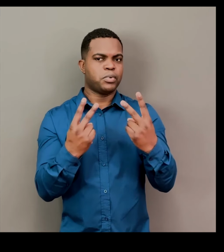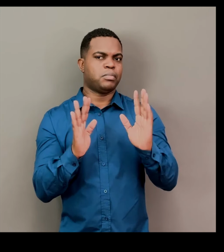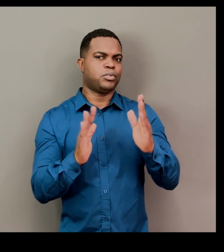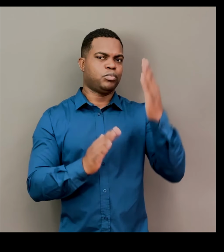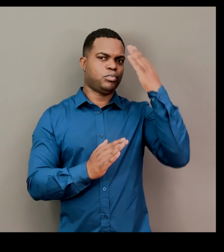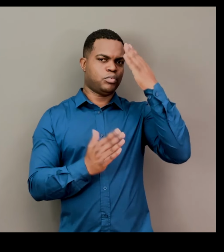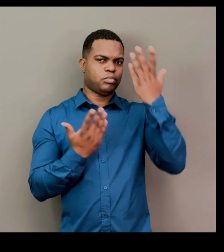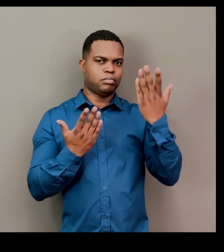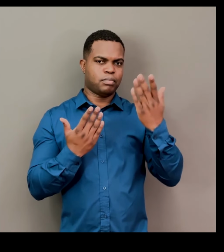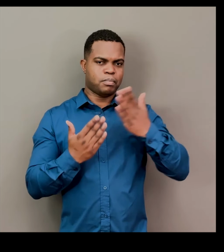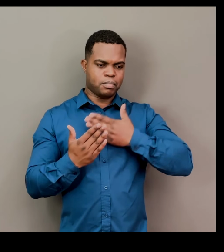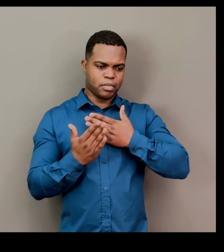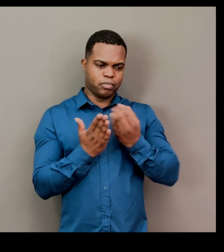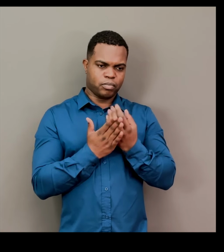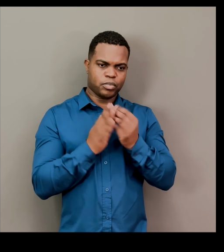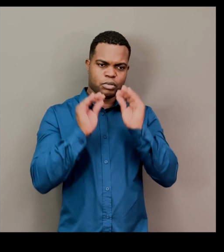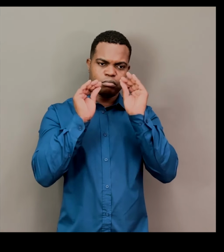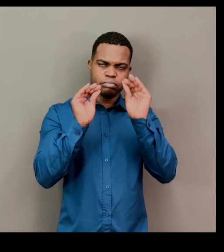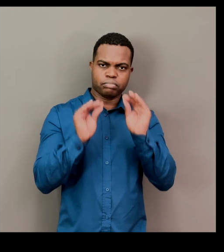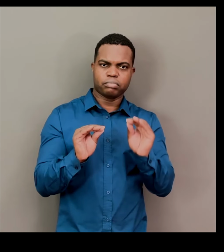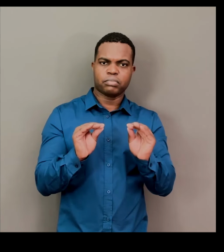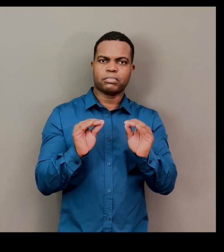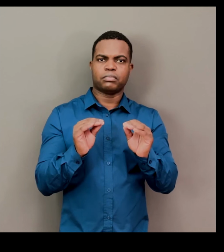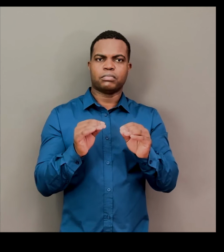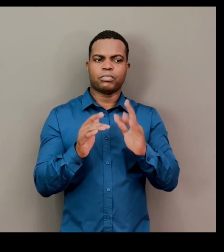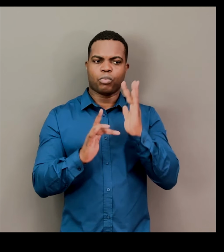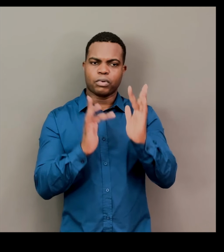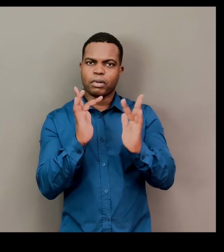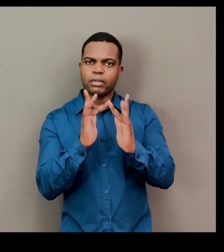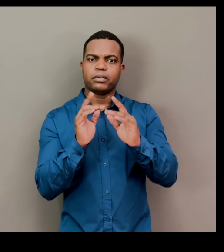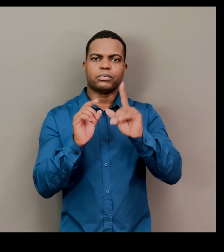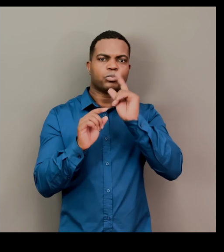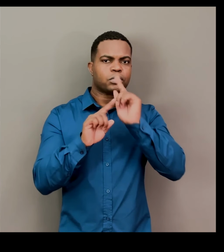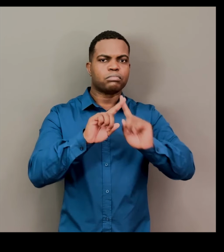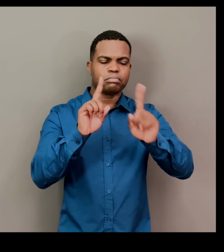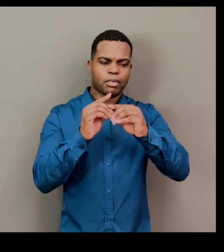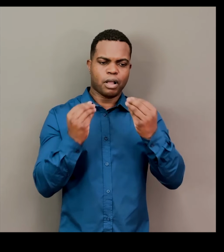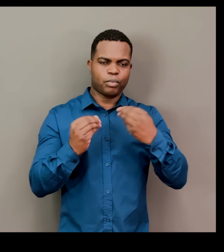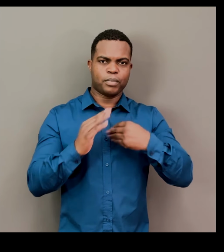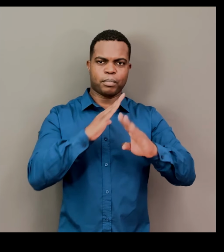how to protect your digital identities on social media.